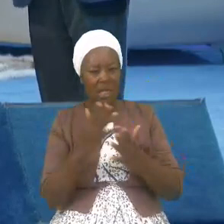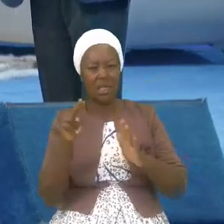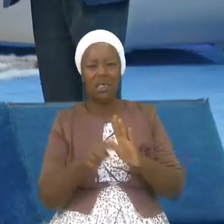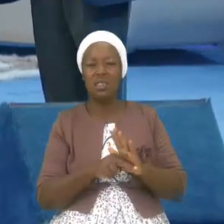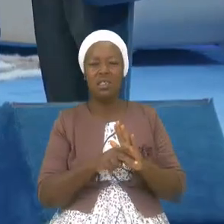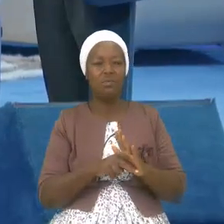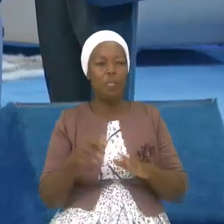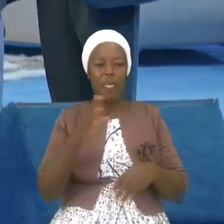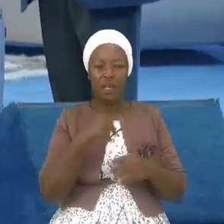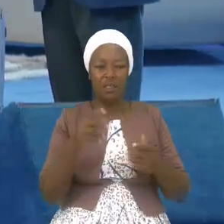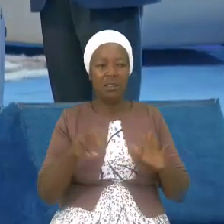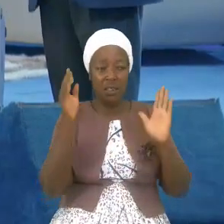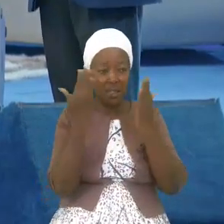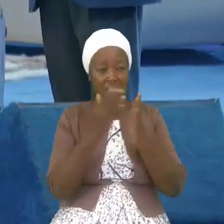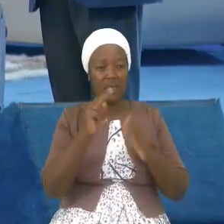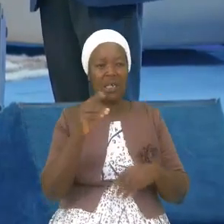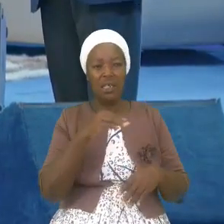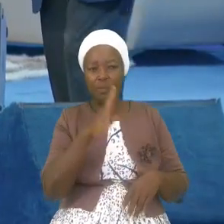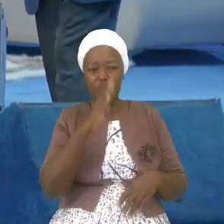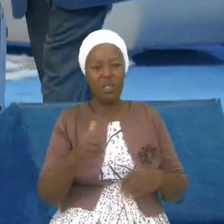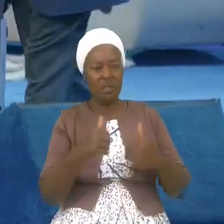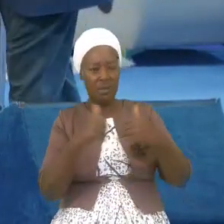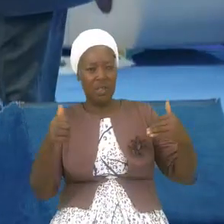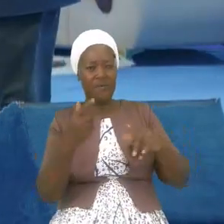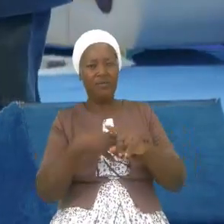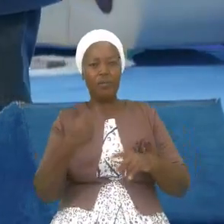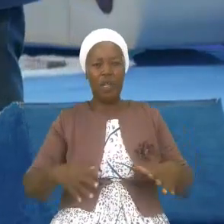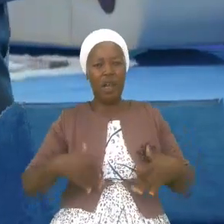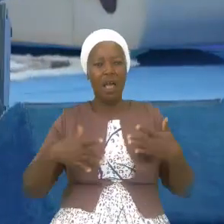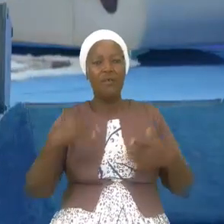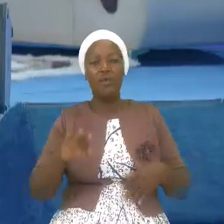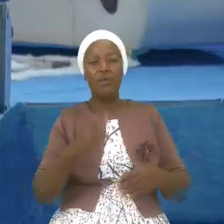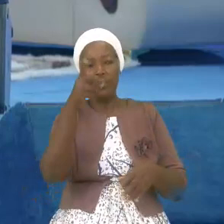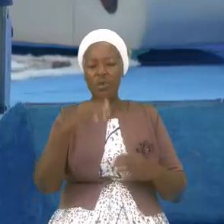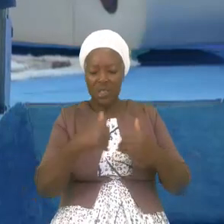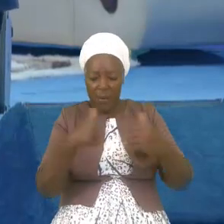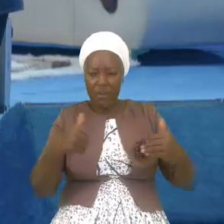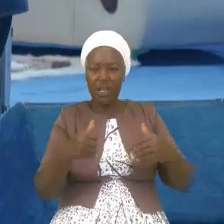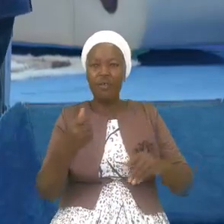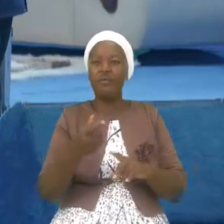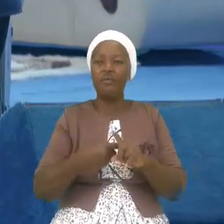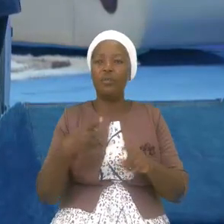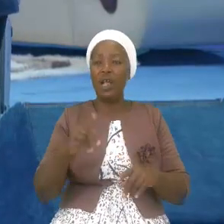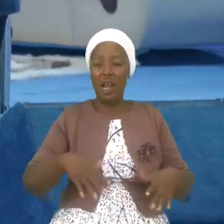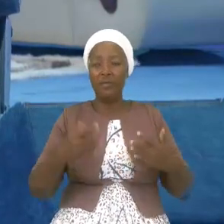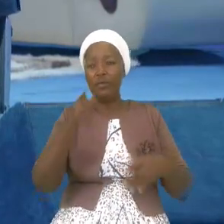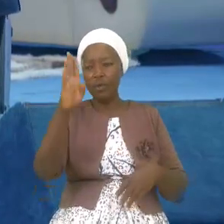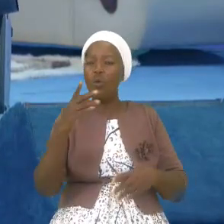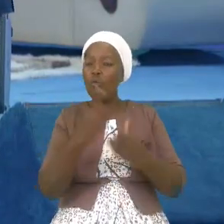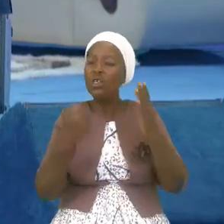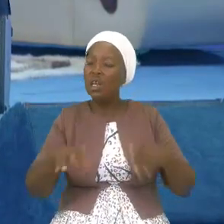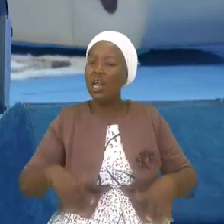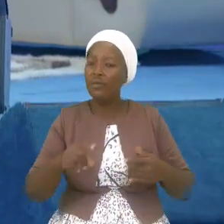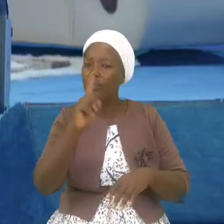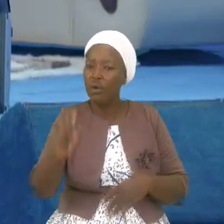God, separated from the life of God. What's the life of God? A life of love. No, we don't have love,